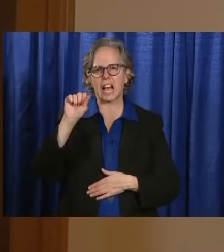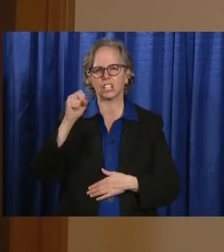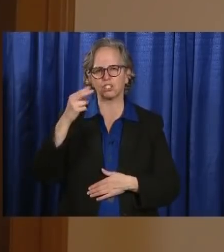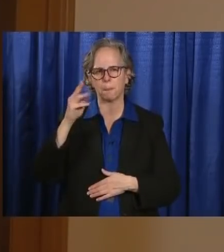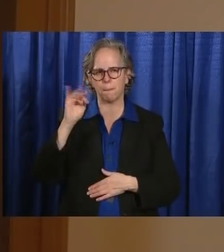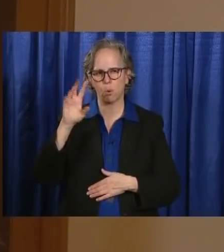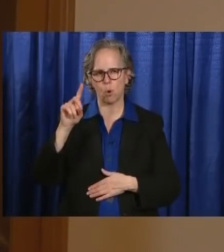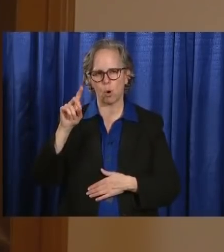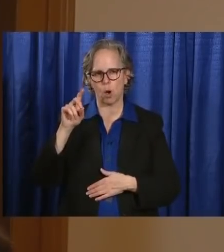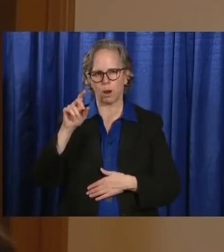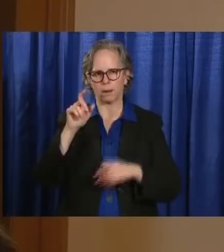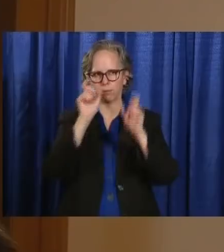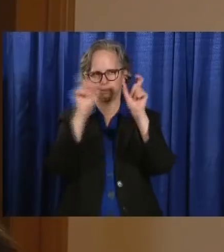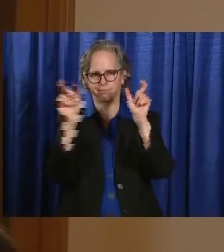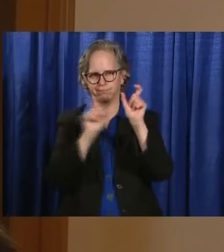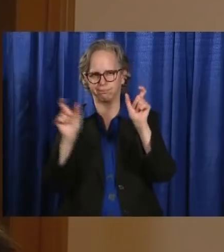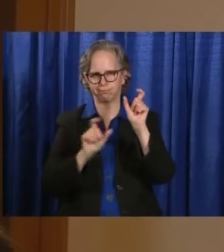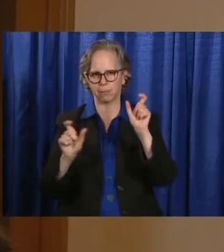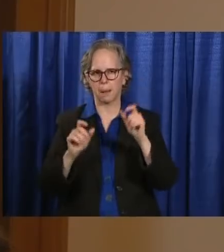equal male-female,